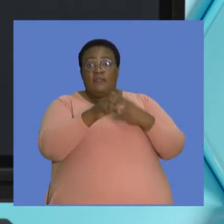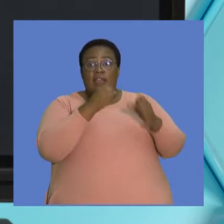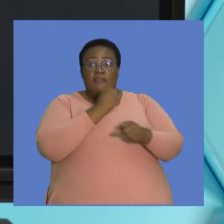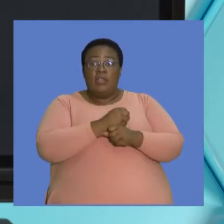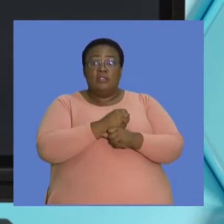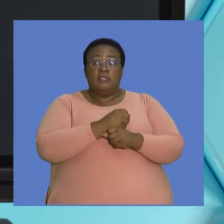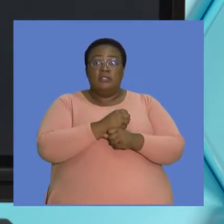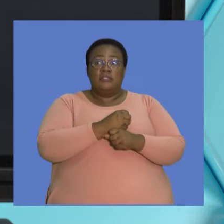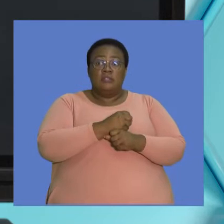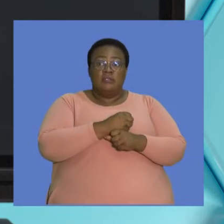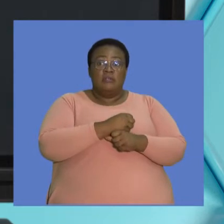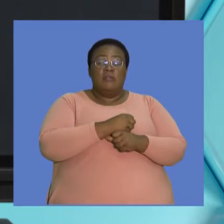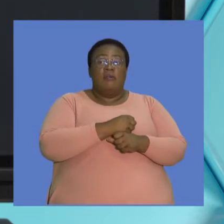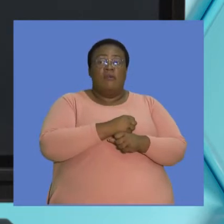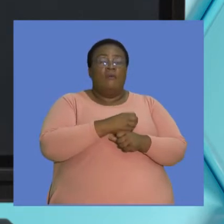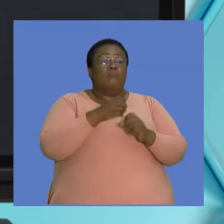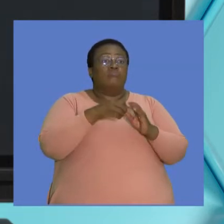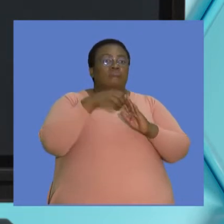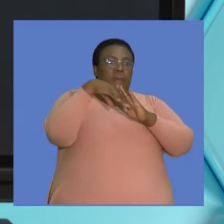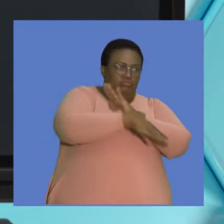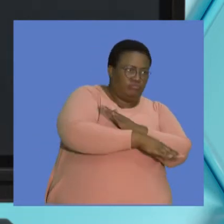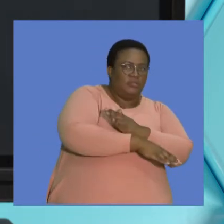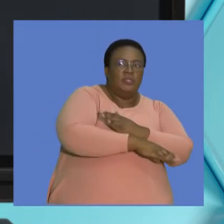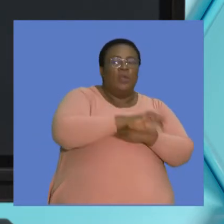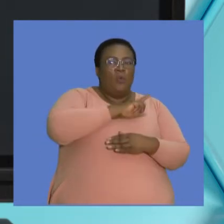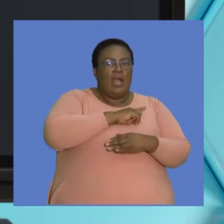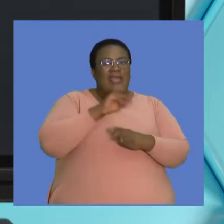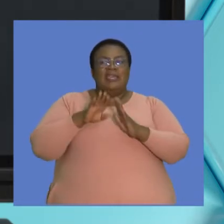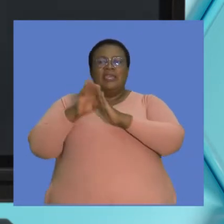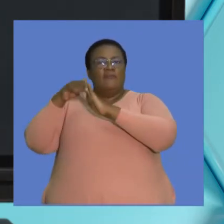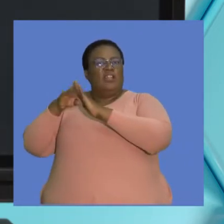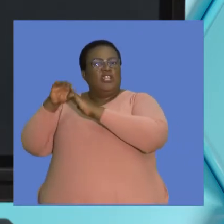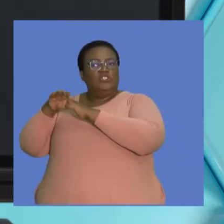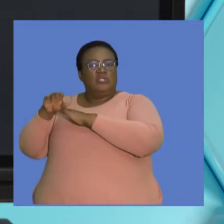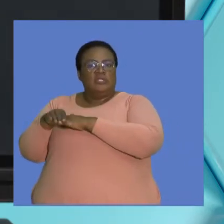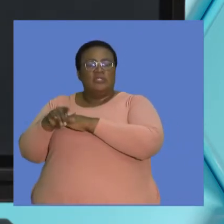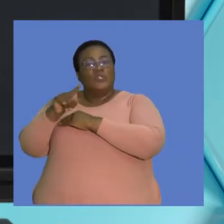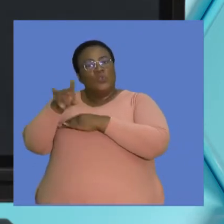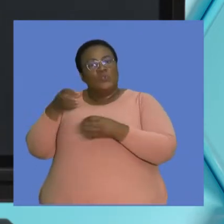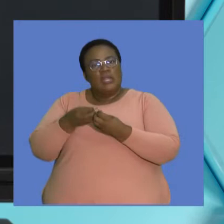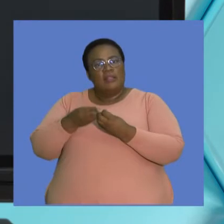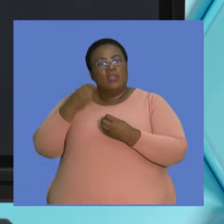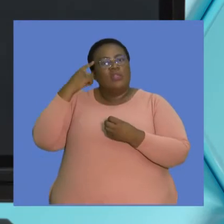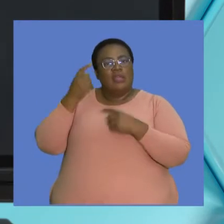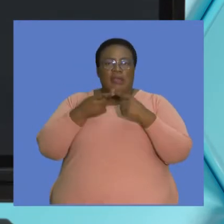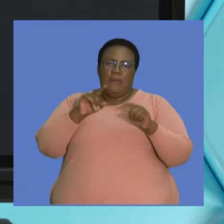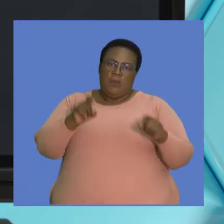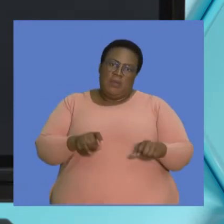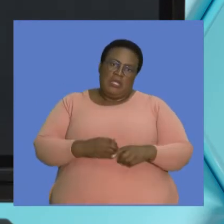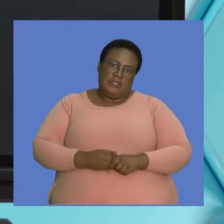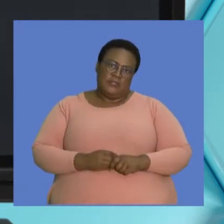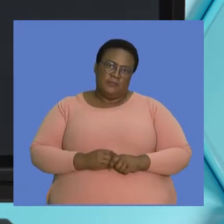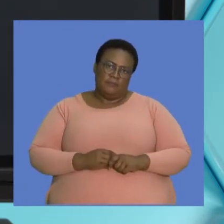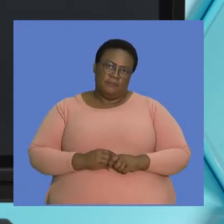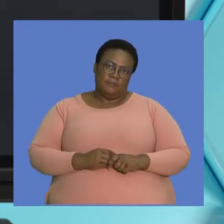5 years, you are making a big loss. Why? Because of inflation. So those are things that you just need to be thinking